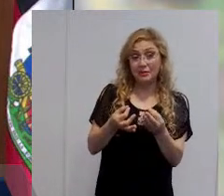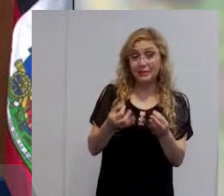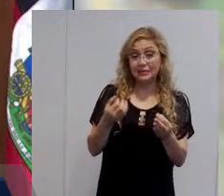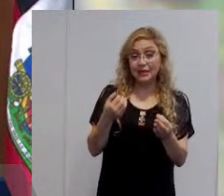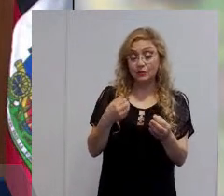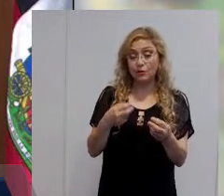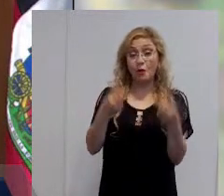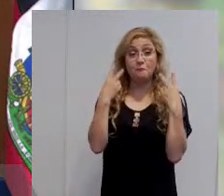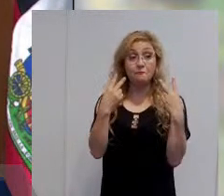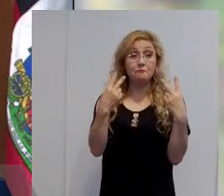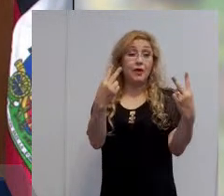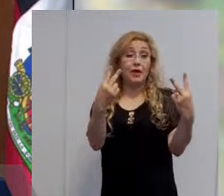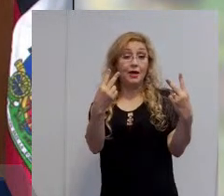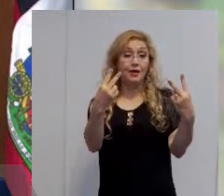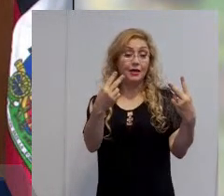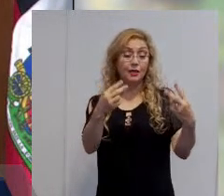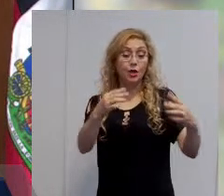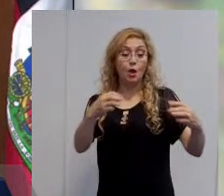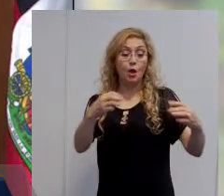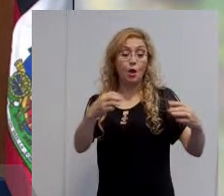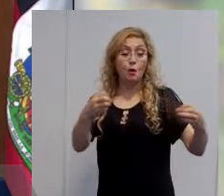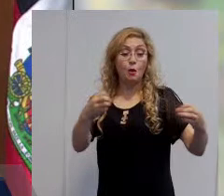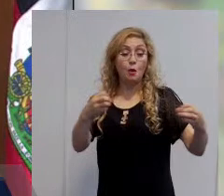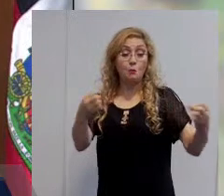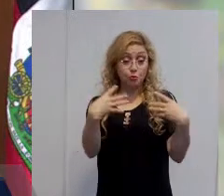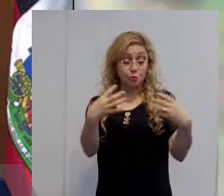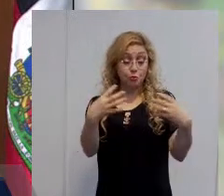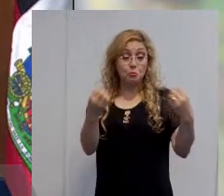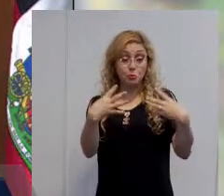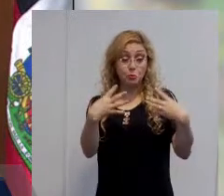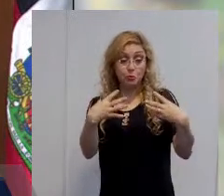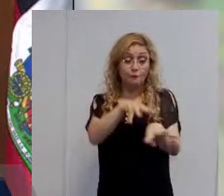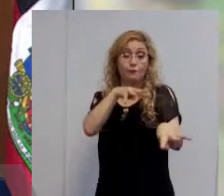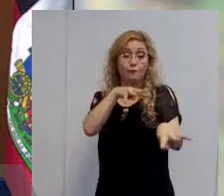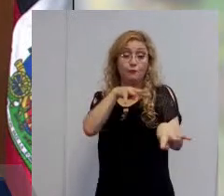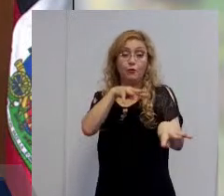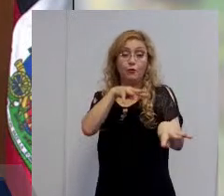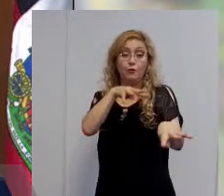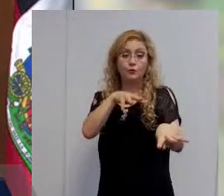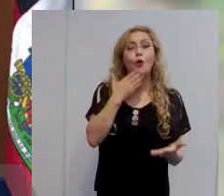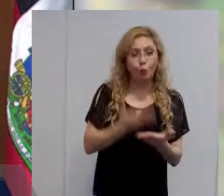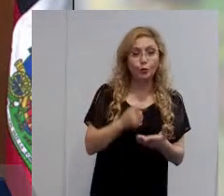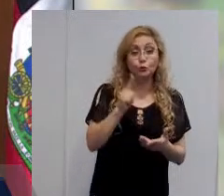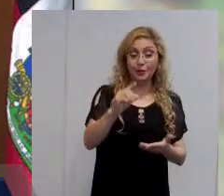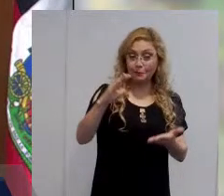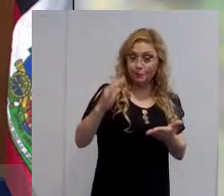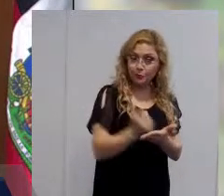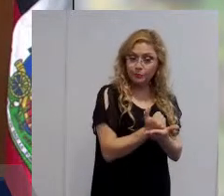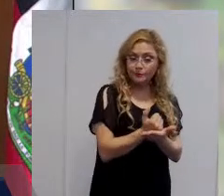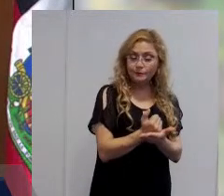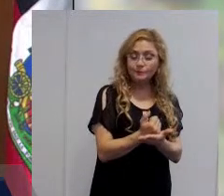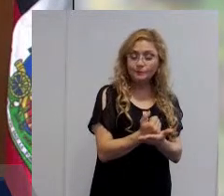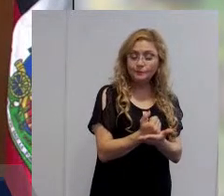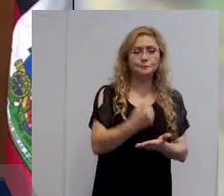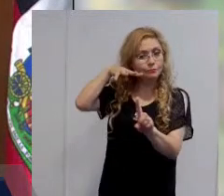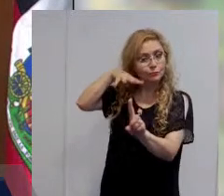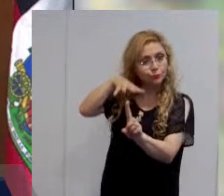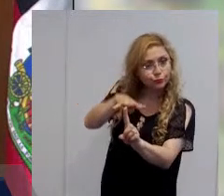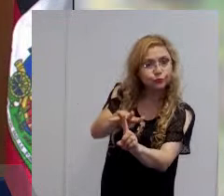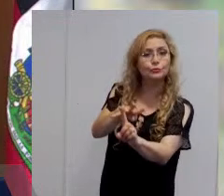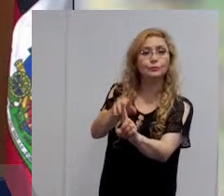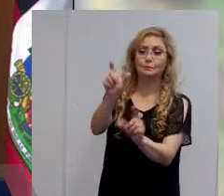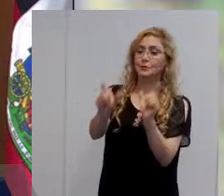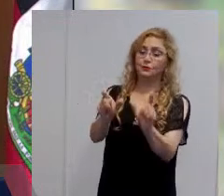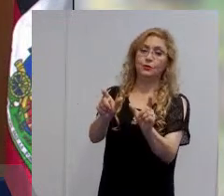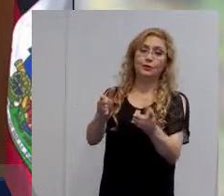You shouldn't measure your success on the number of fora, number of training sessions held. It's really about how much of